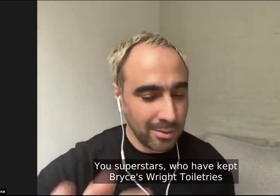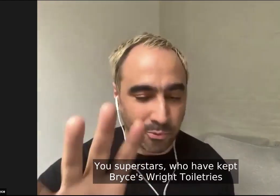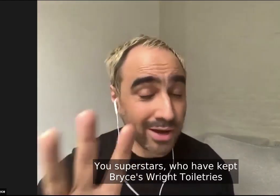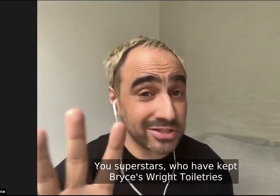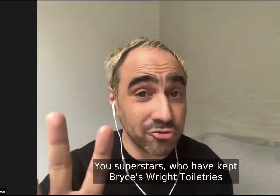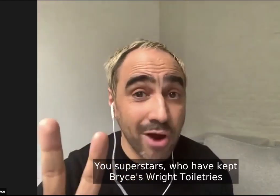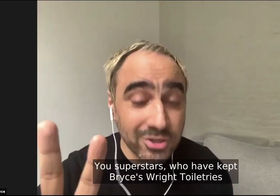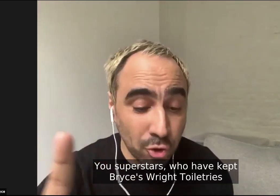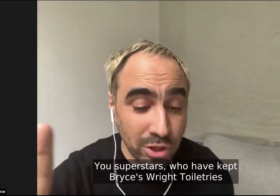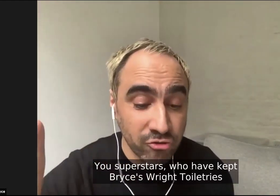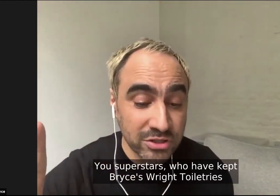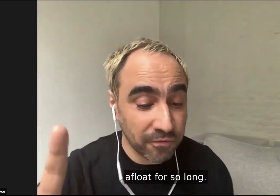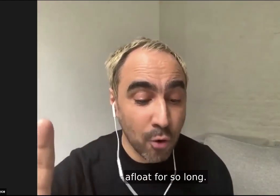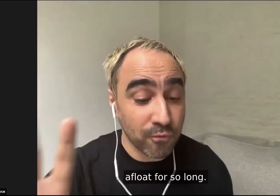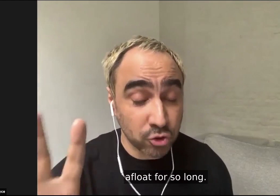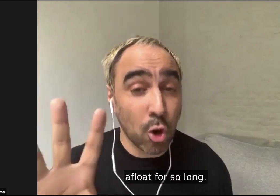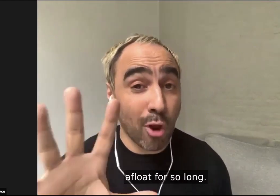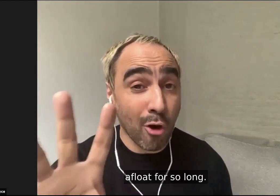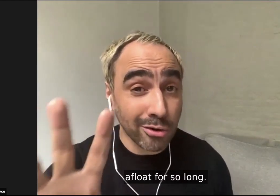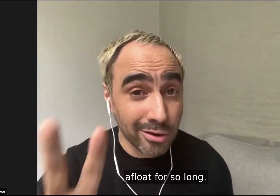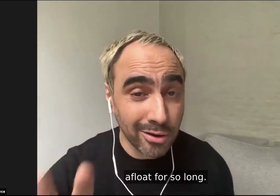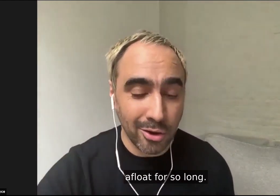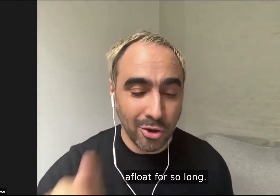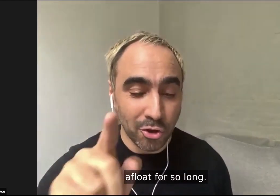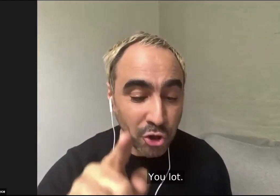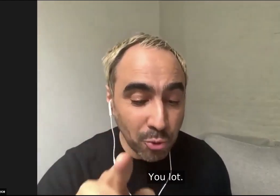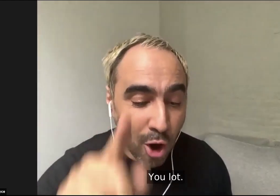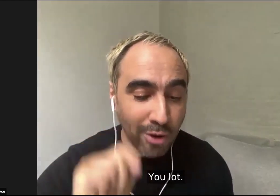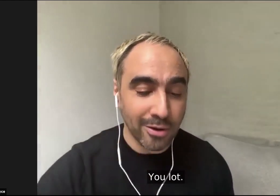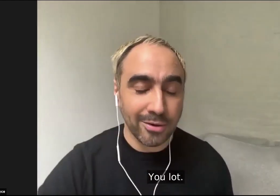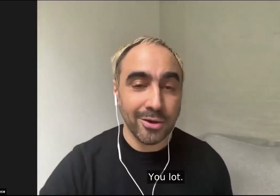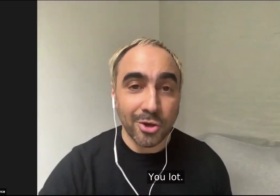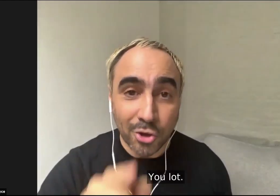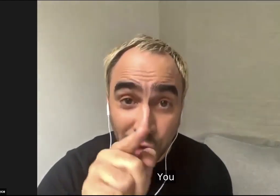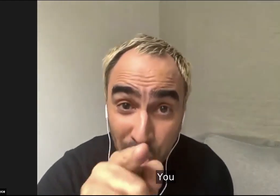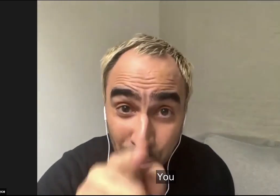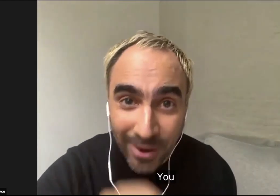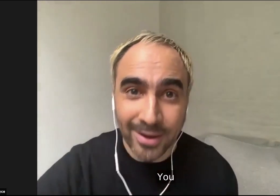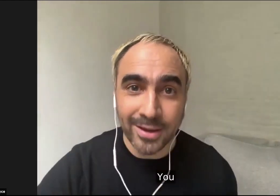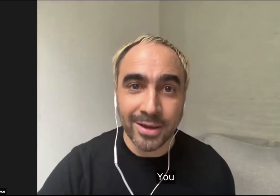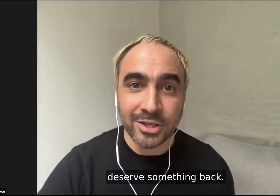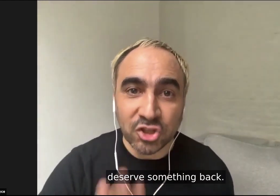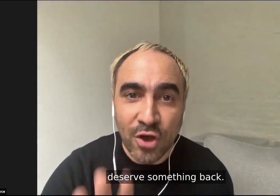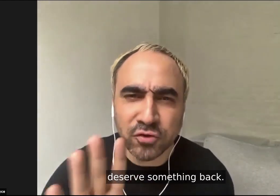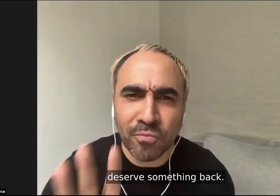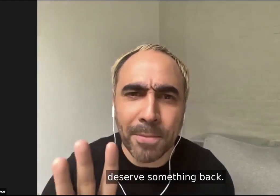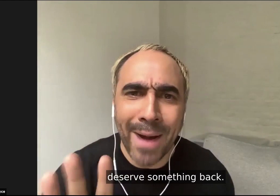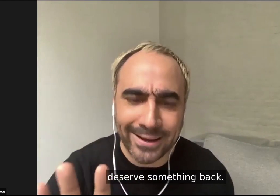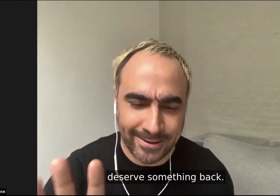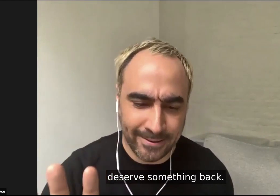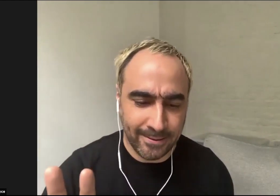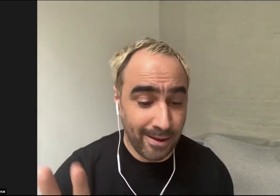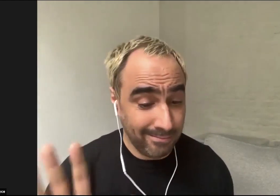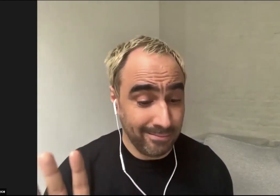kept Bryce's right toiletries afloat for so long, you lot, you deserve something